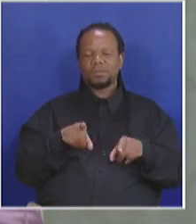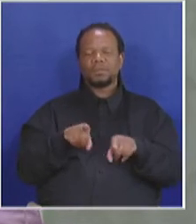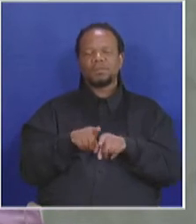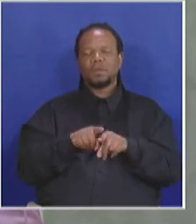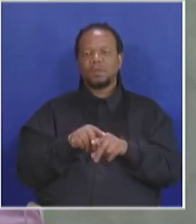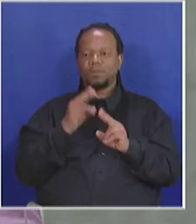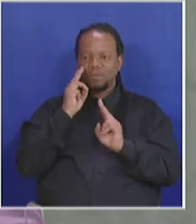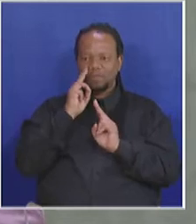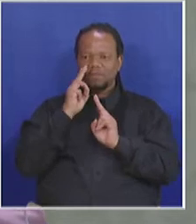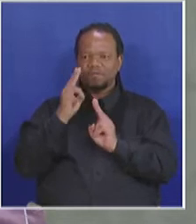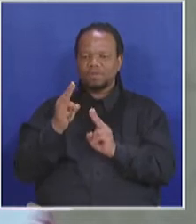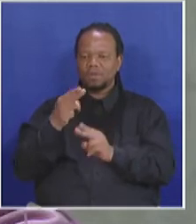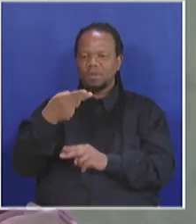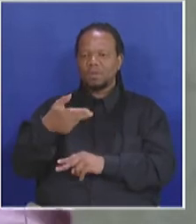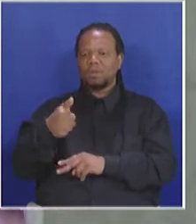Harrismith Testing Center.